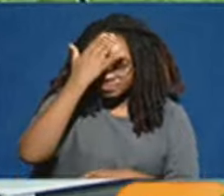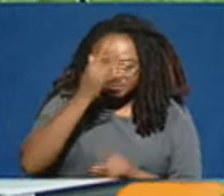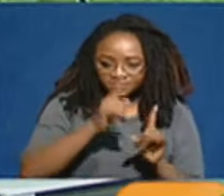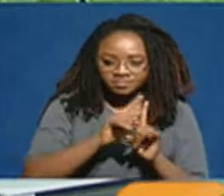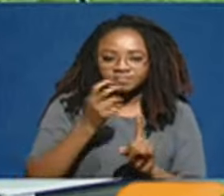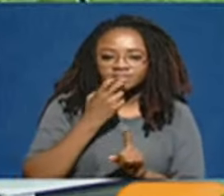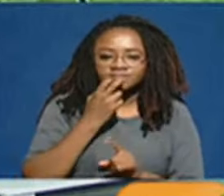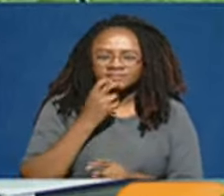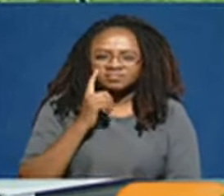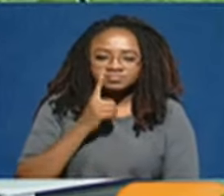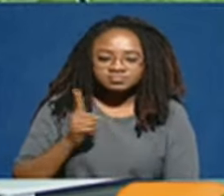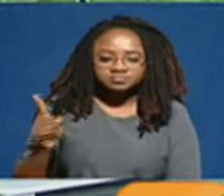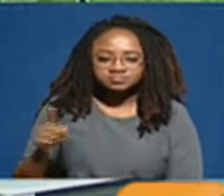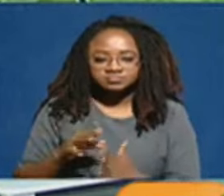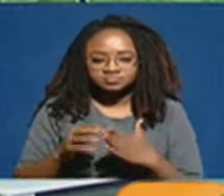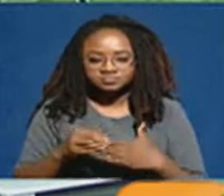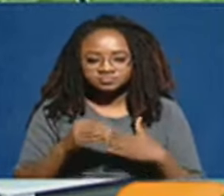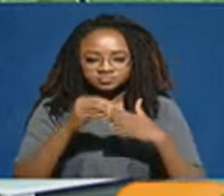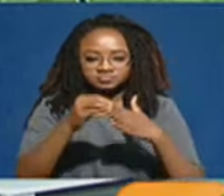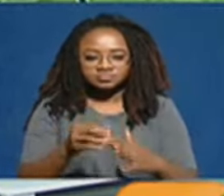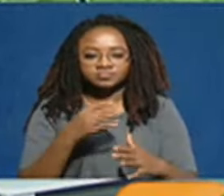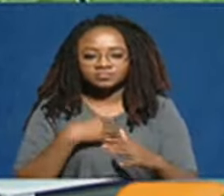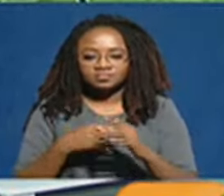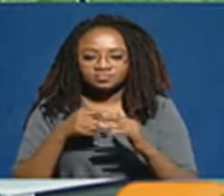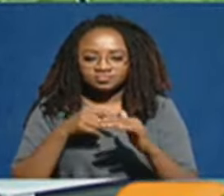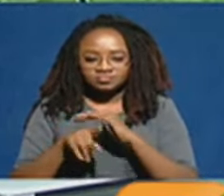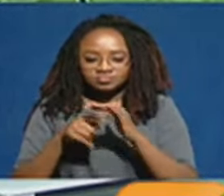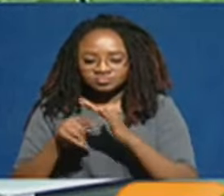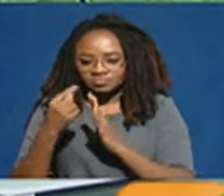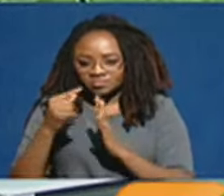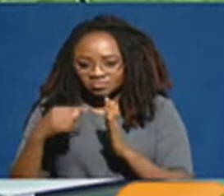two rounds of play on Monday and Tuesday. Anyien is at the top of the leaderboard with a score of 149